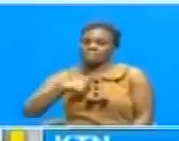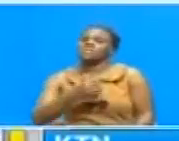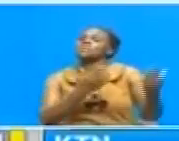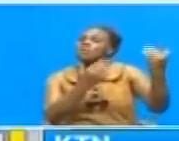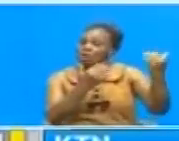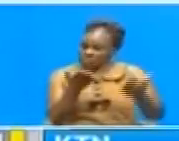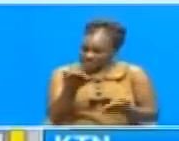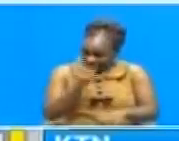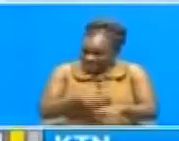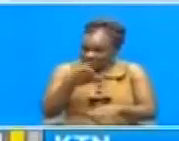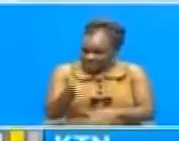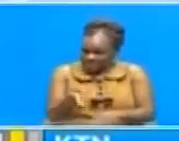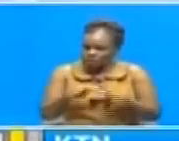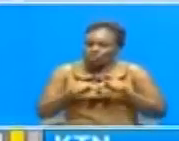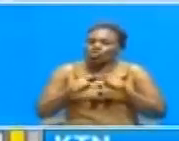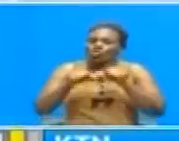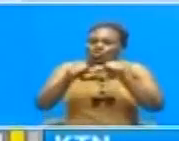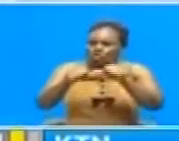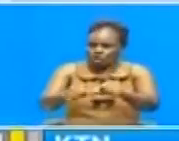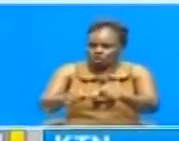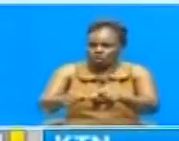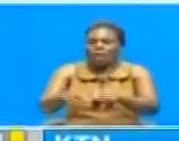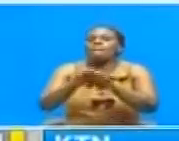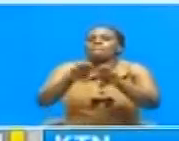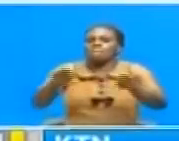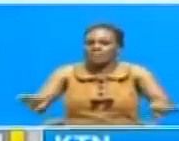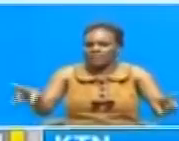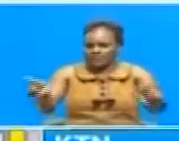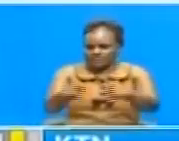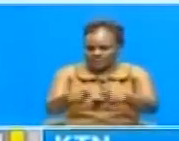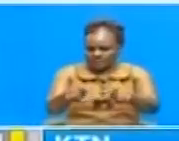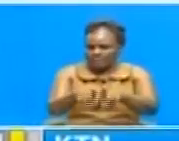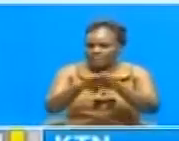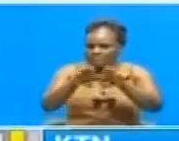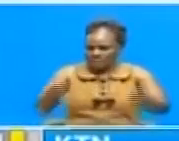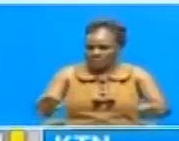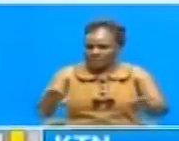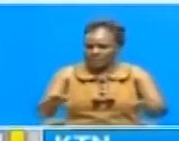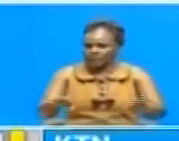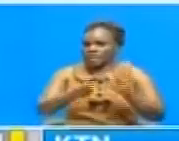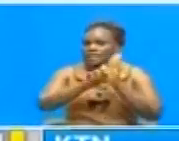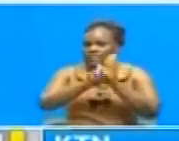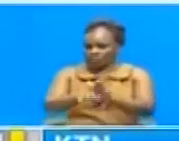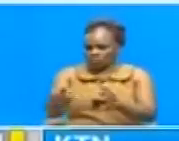it will this time be consistent and fairly permanent to leave a permanent feature so